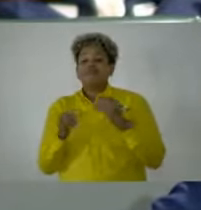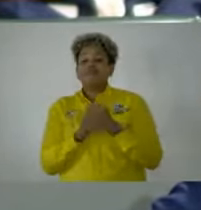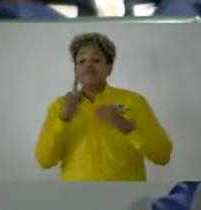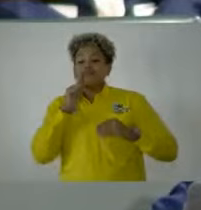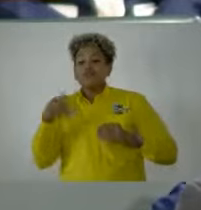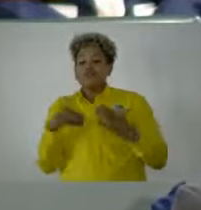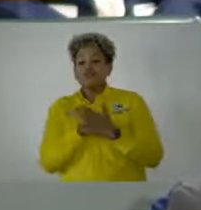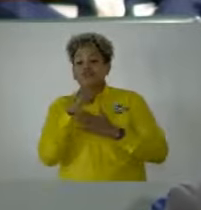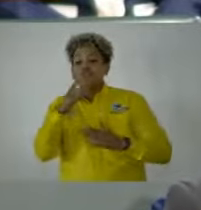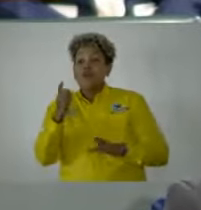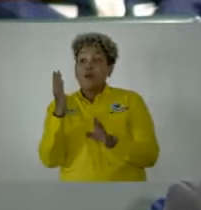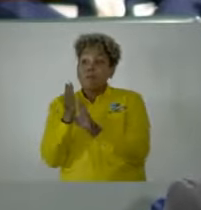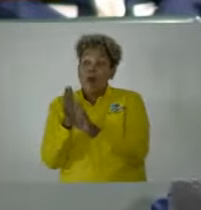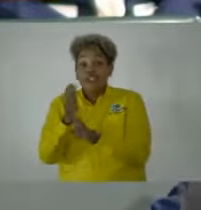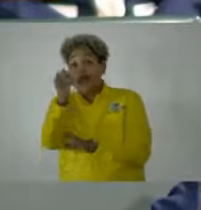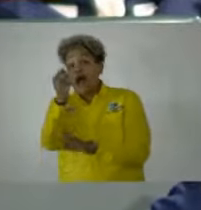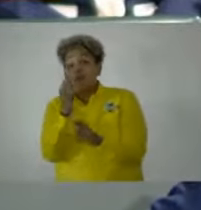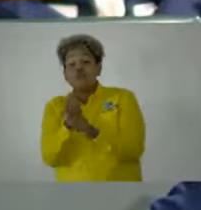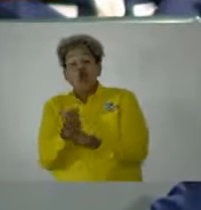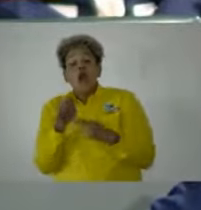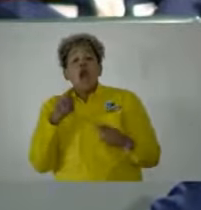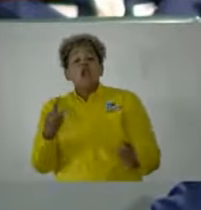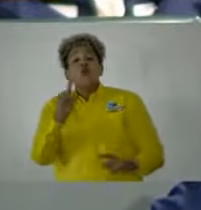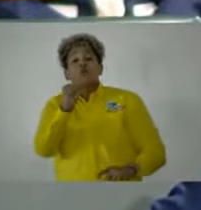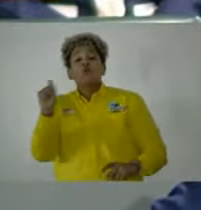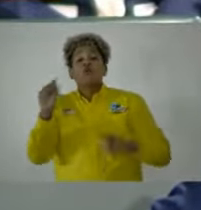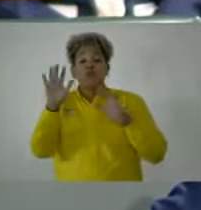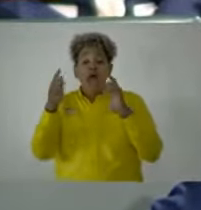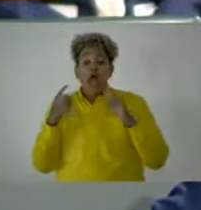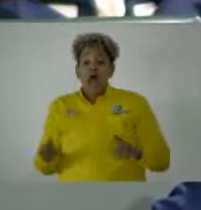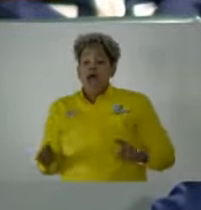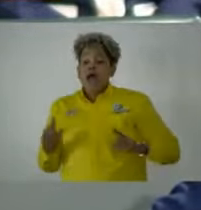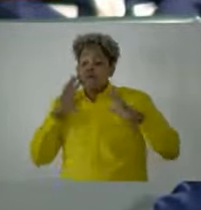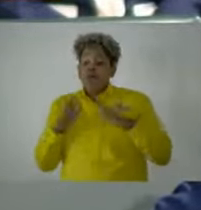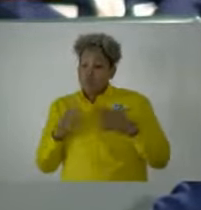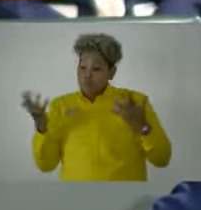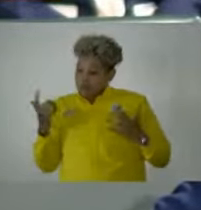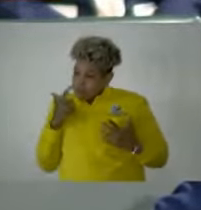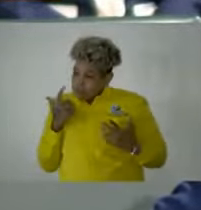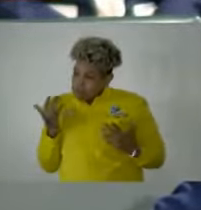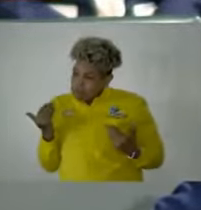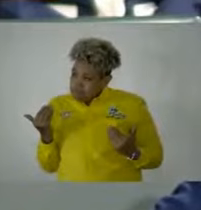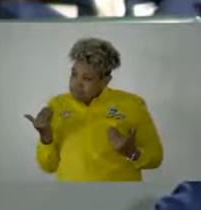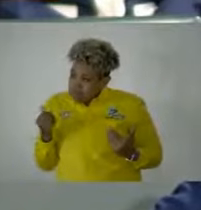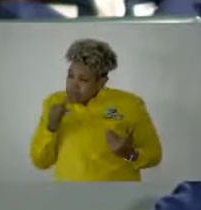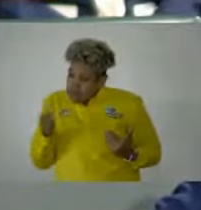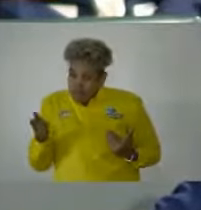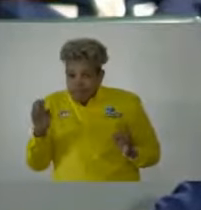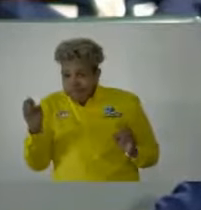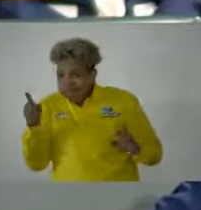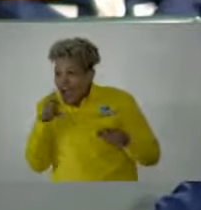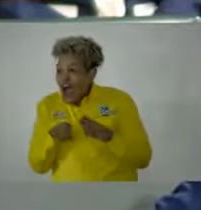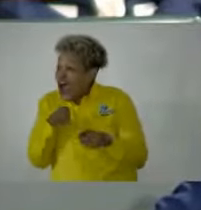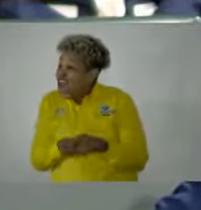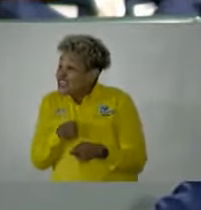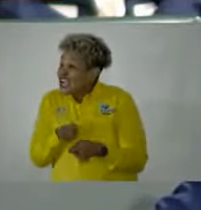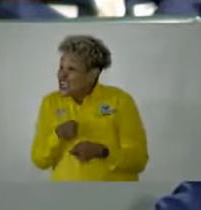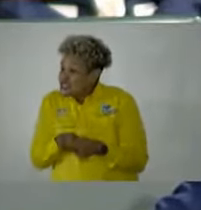garbage trucks and buses were announced in 2020 to much fanfare and ribbon cutting.